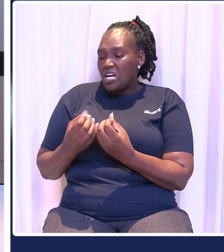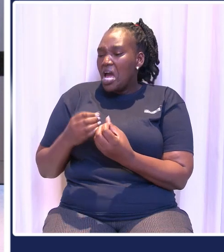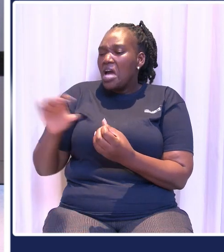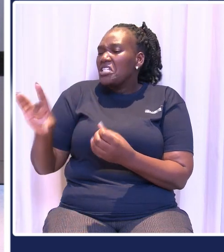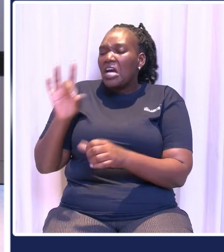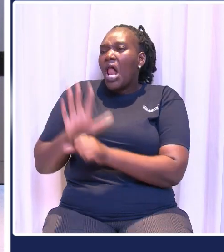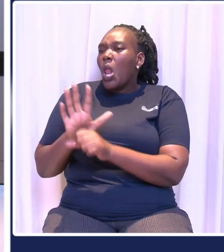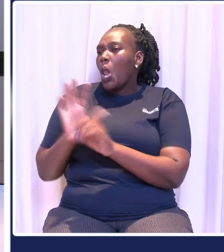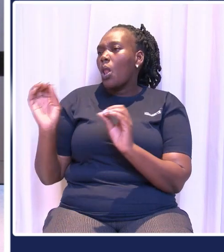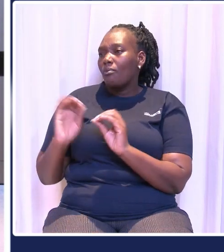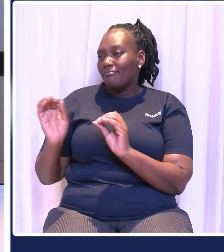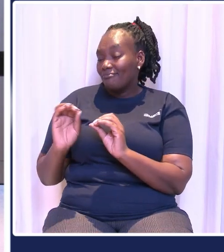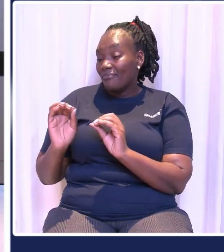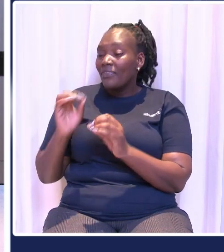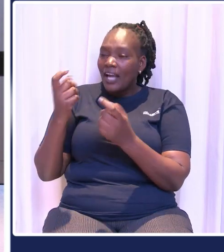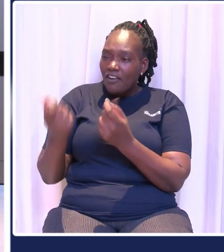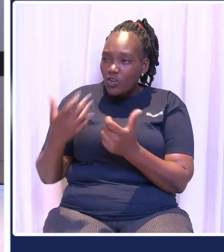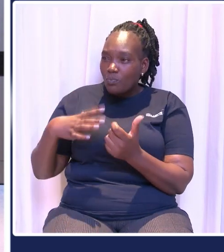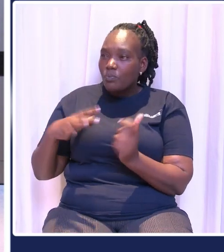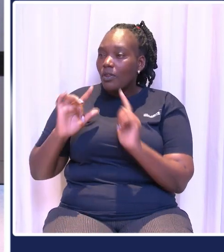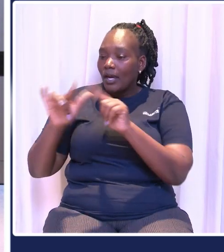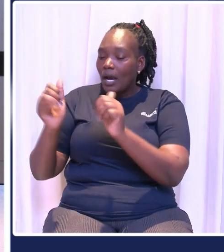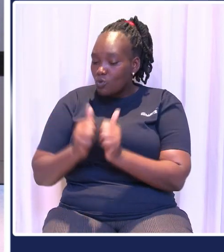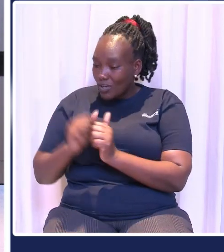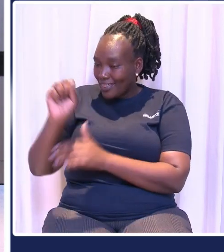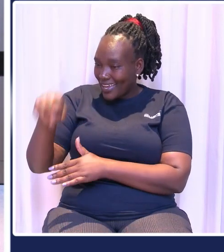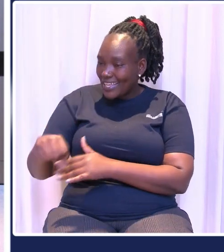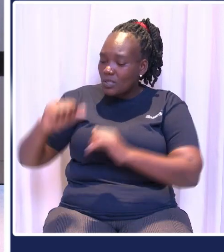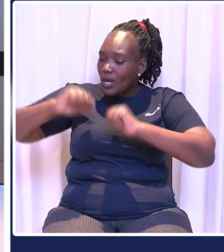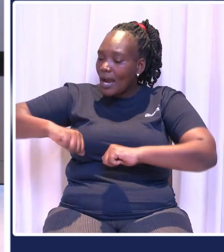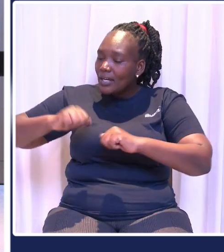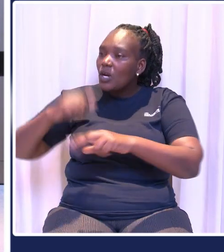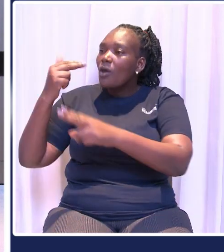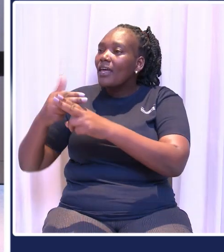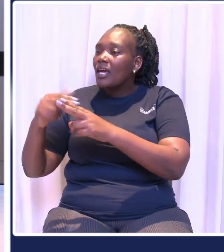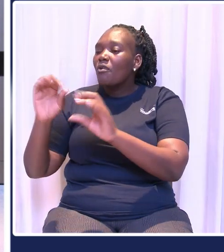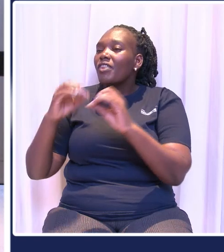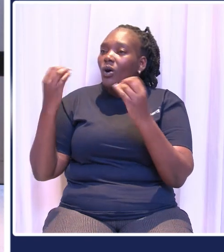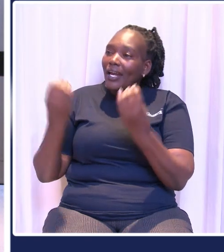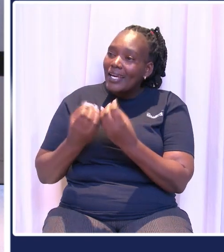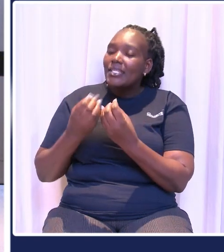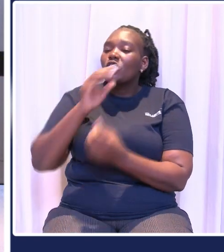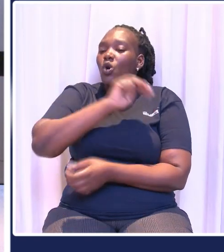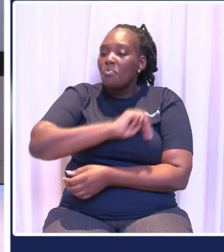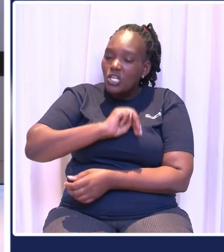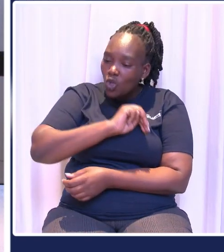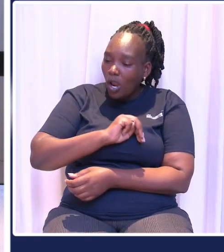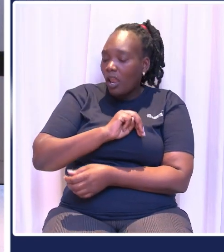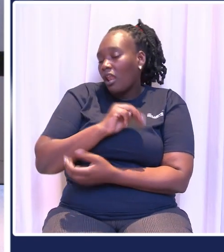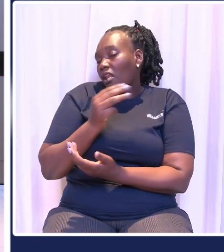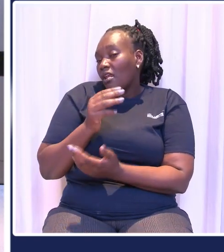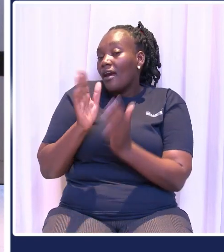lot. A few people can come together, agree on a name of the organization and their mission,